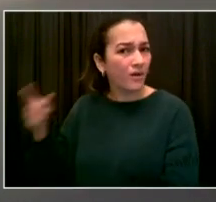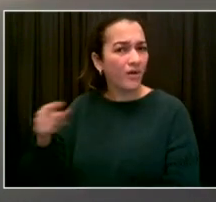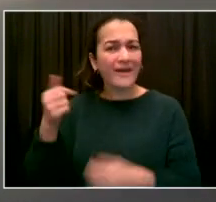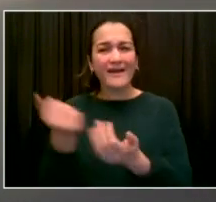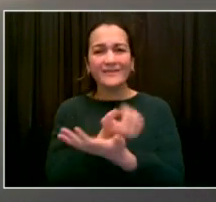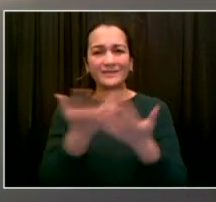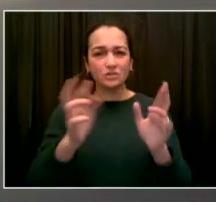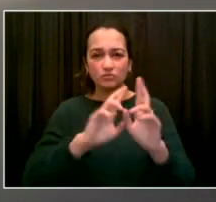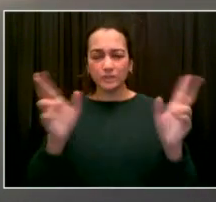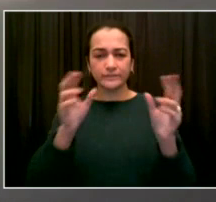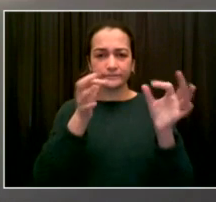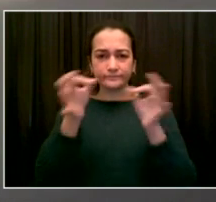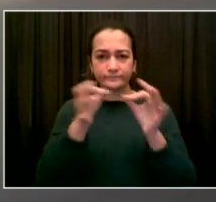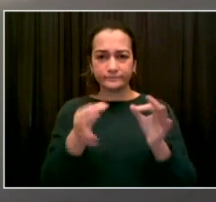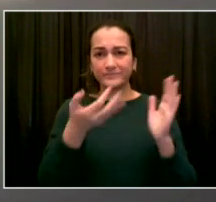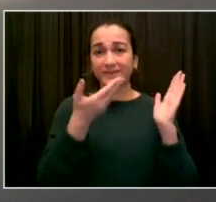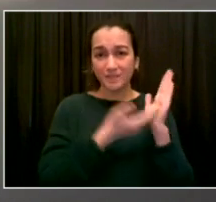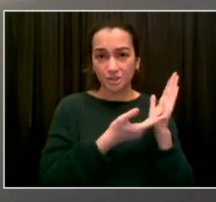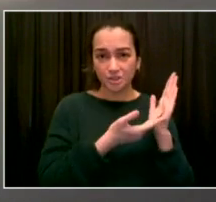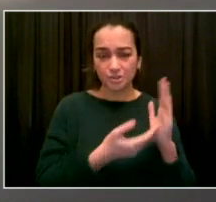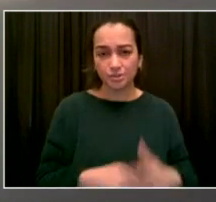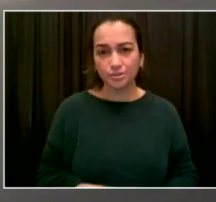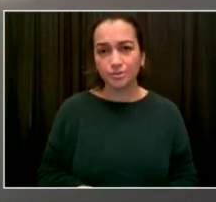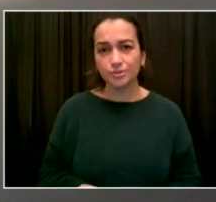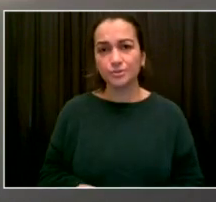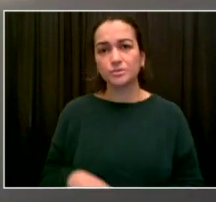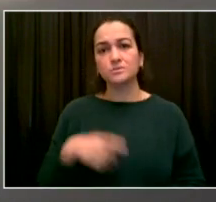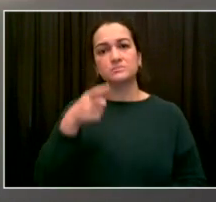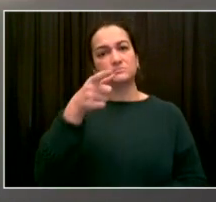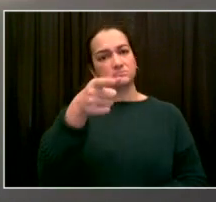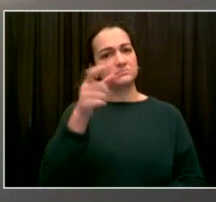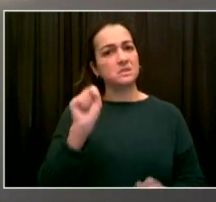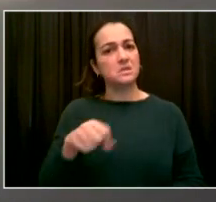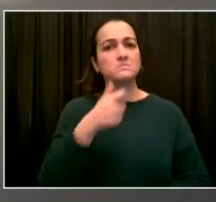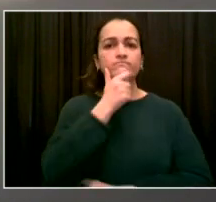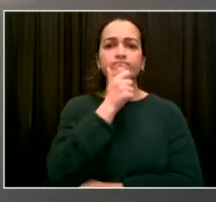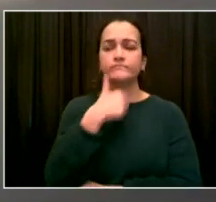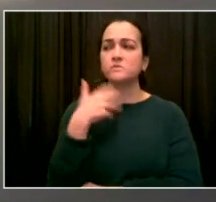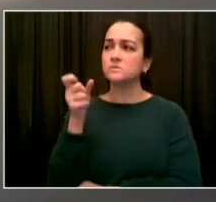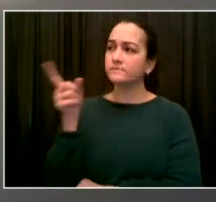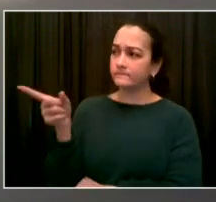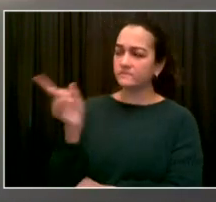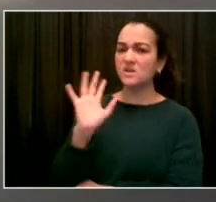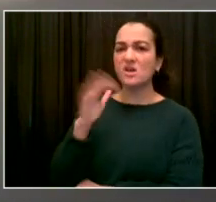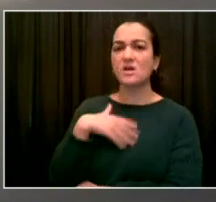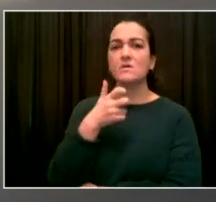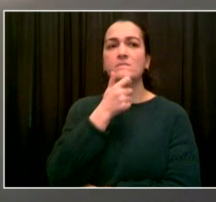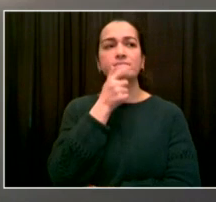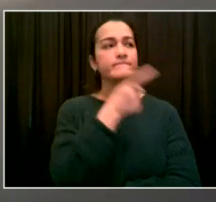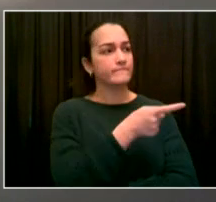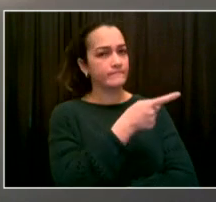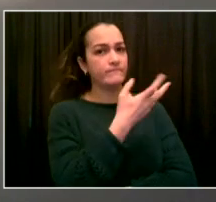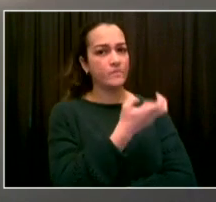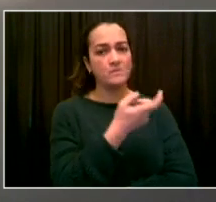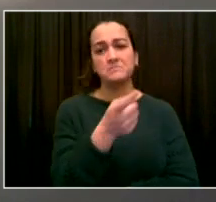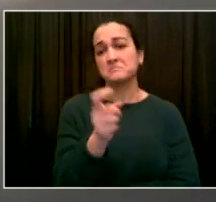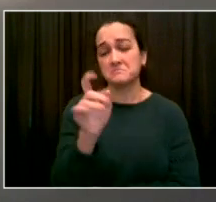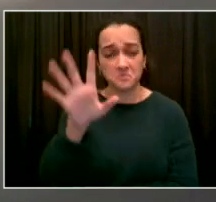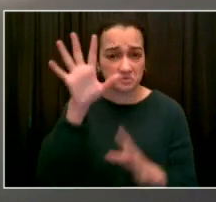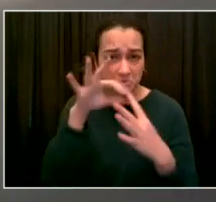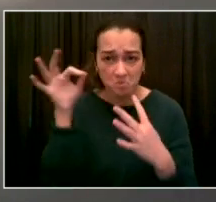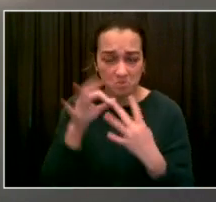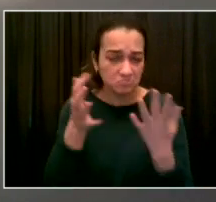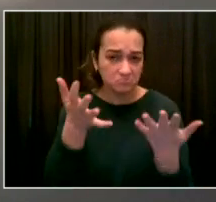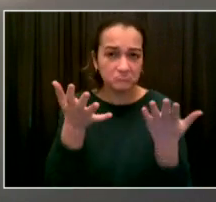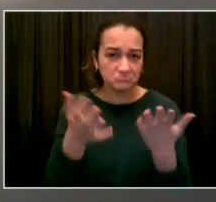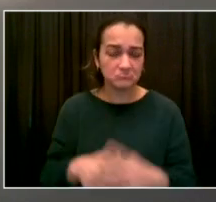our side, we're watching the wait times, and we're constantly moving people and moving vans. We can't